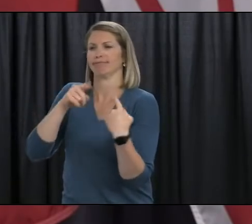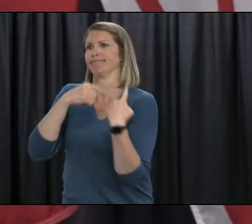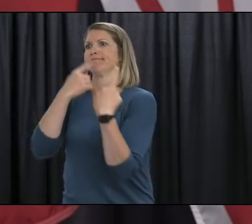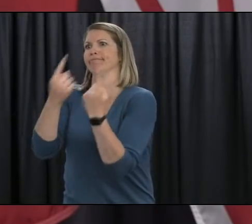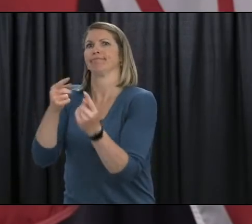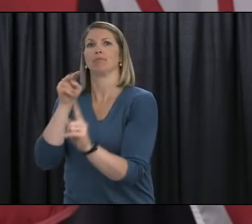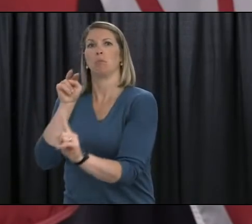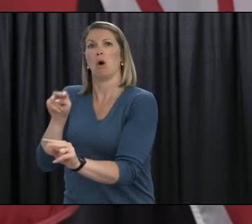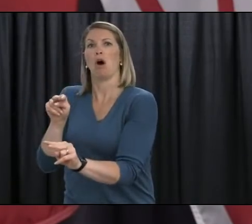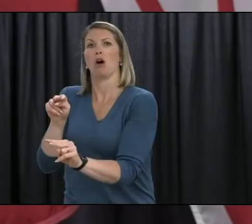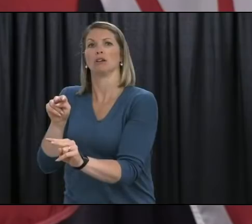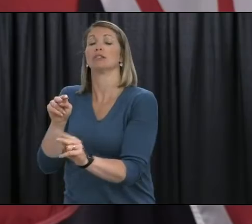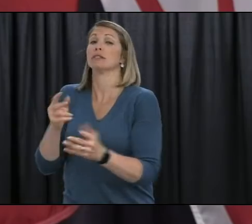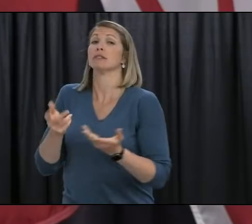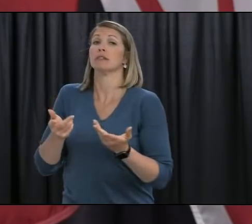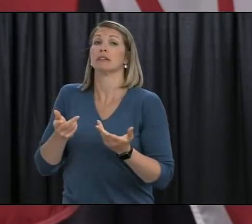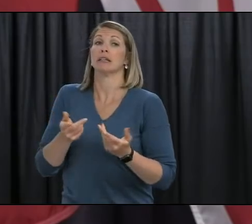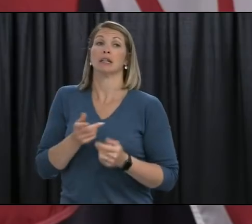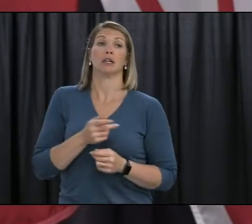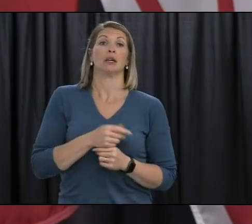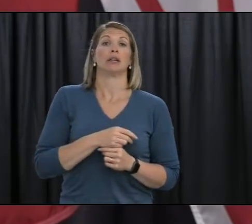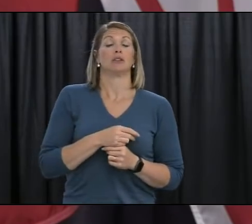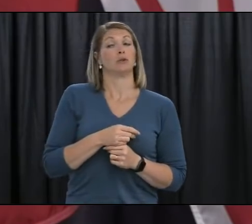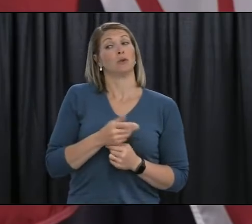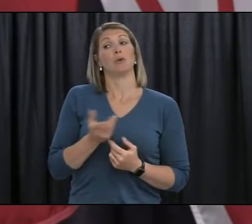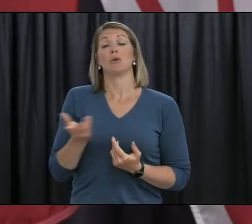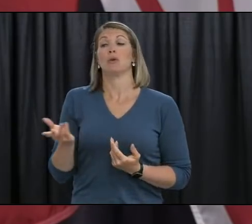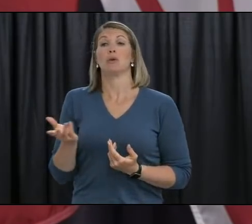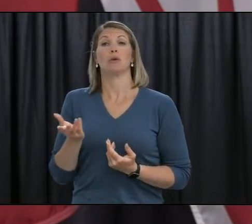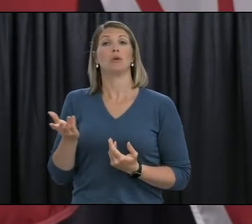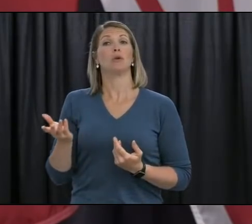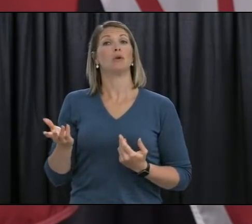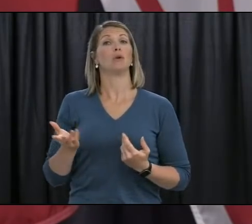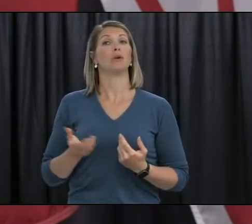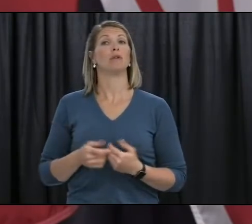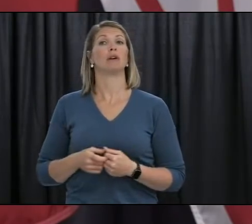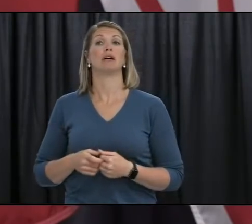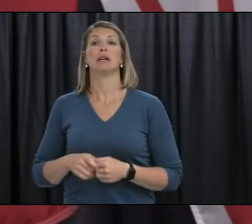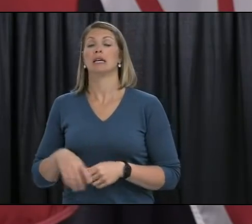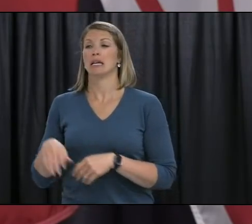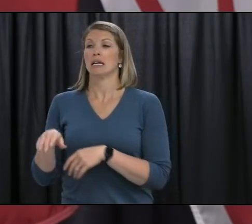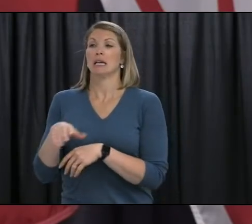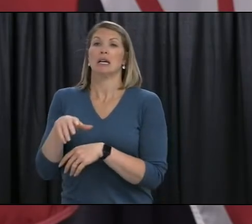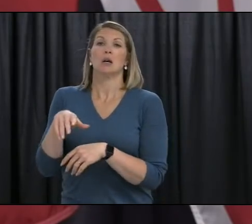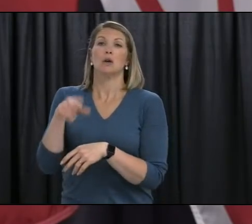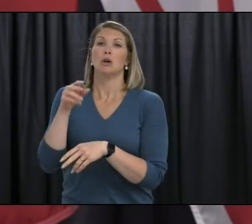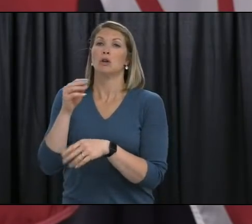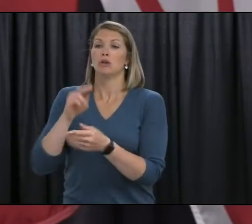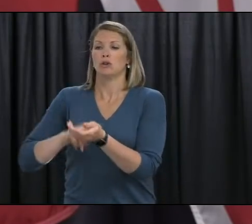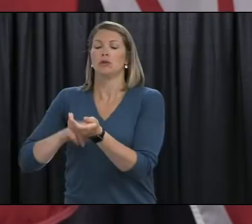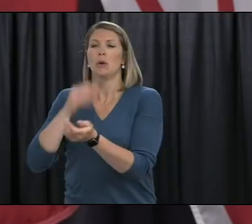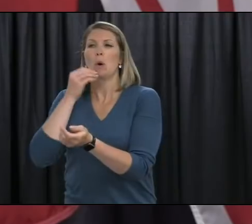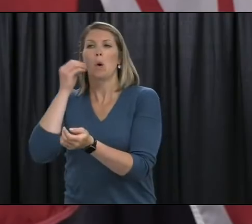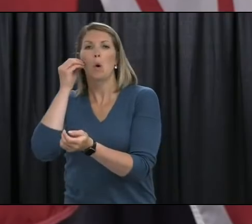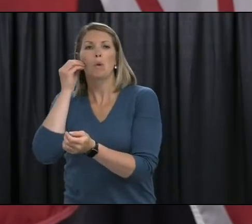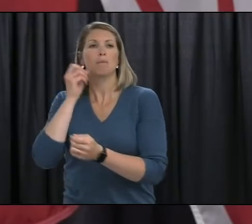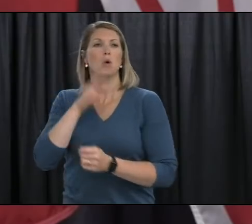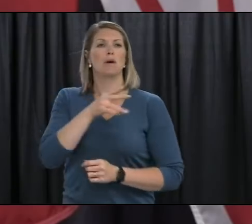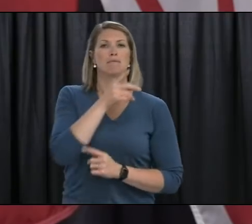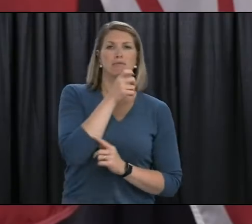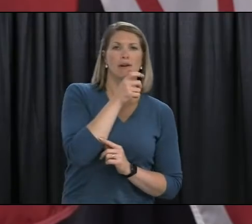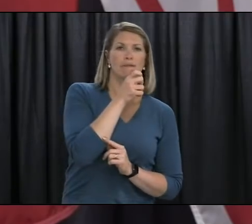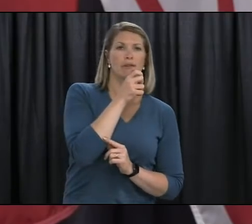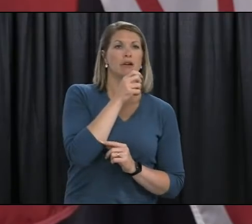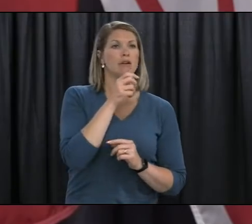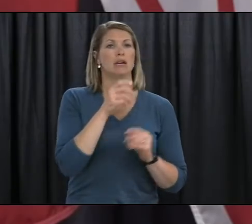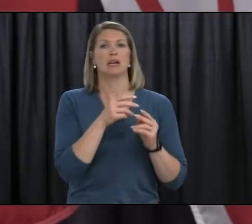owned by private investment. What you do see, though, are heavily regulations from the province to make sure that those people